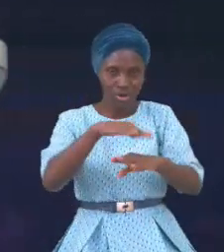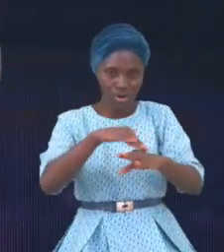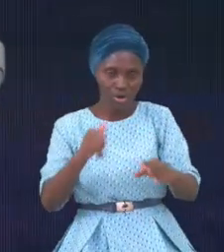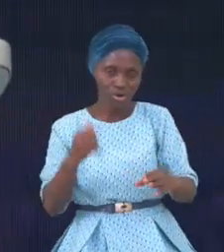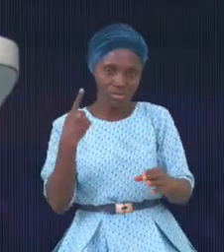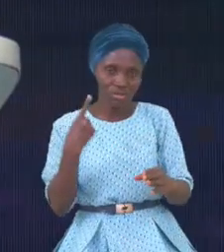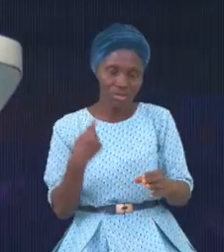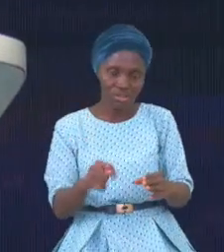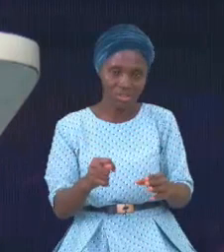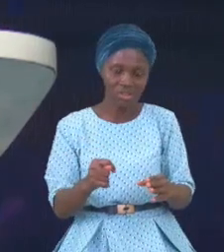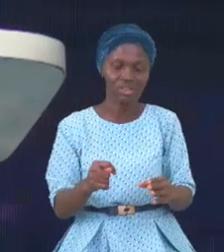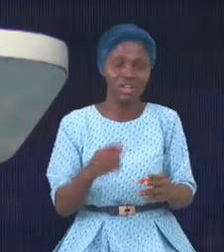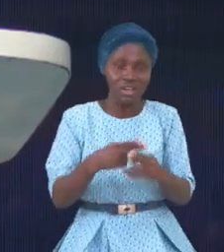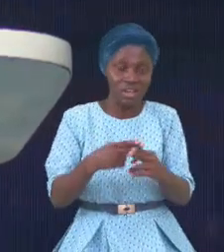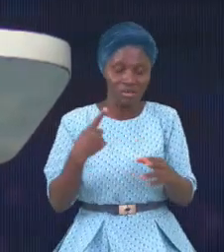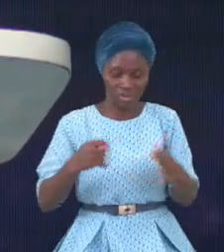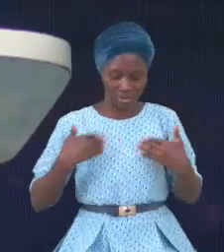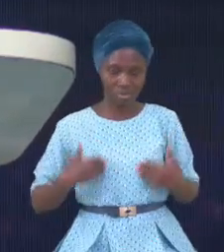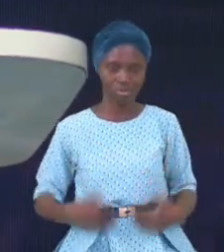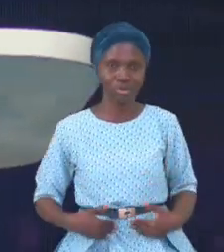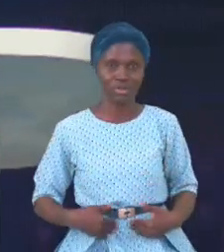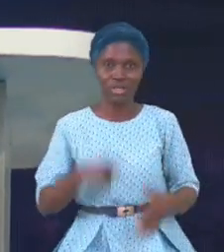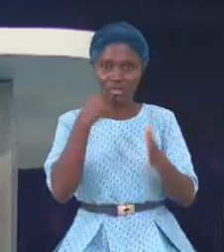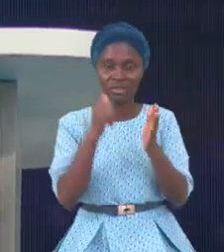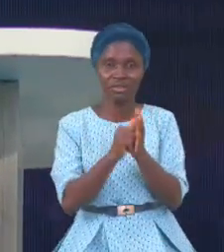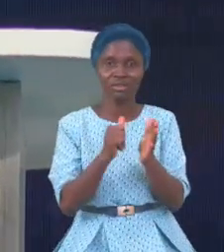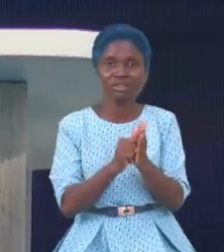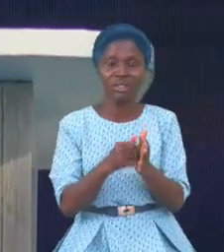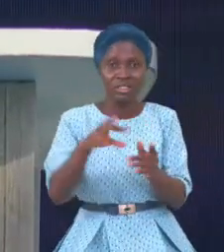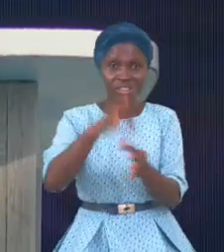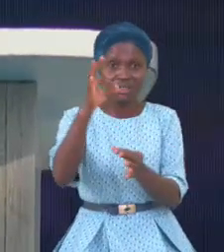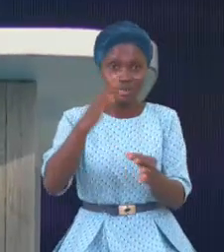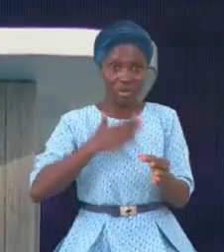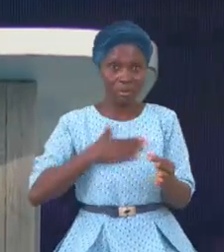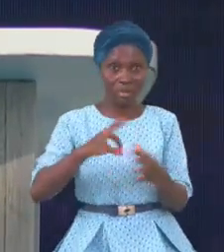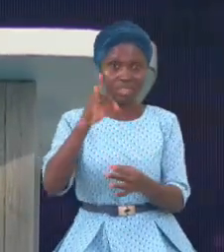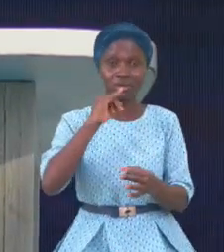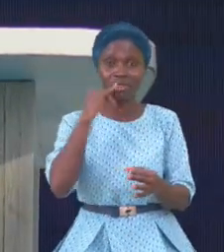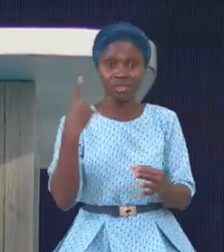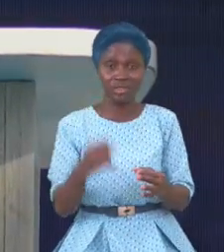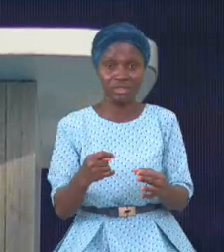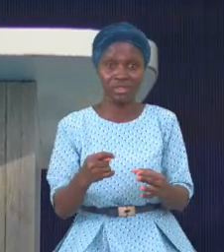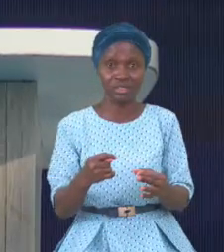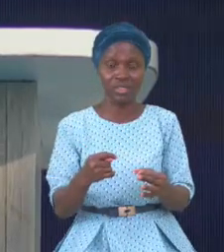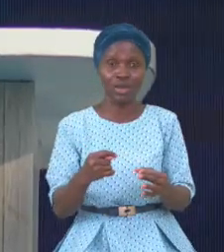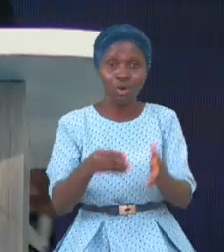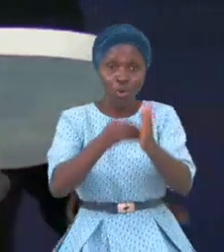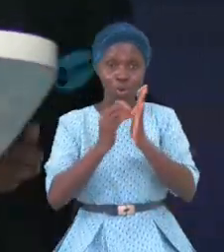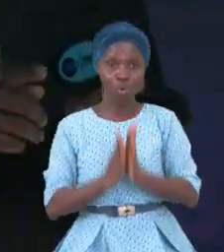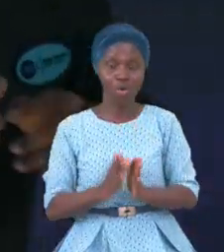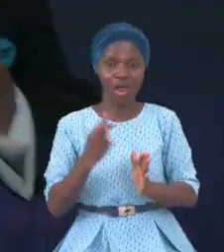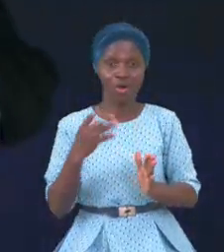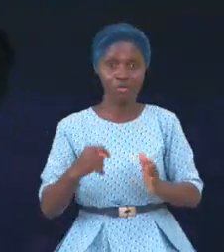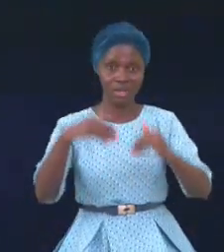spirit, the landlord of the house. My spirit, the captain, the champion at home. He says,